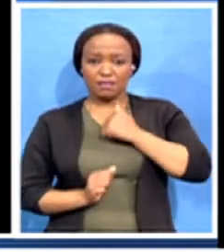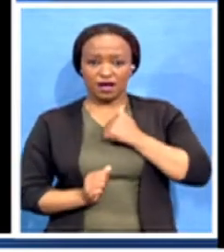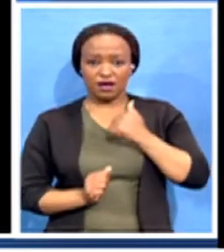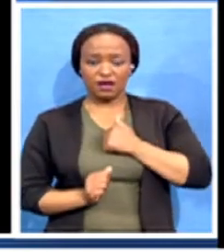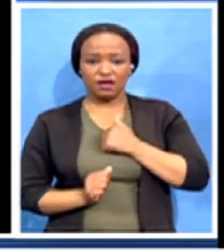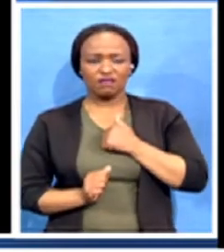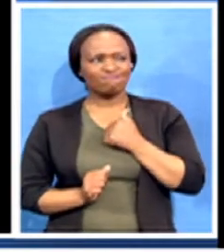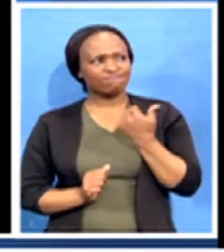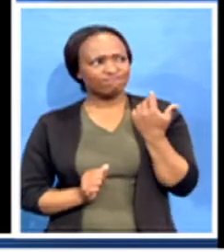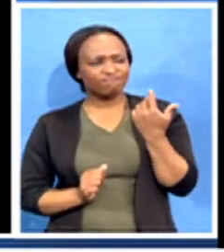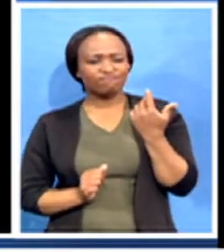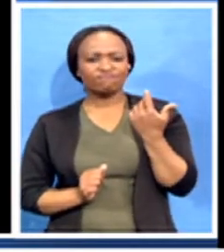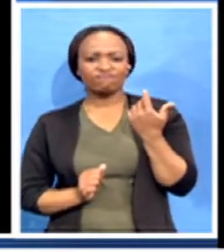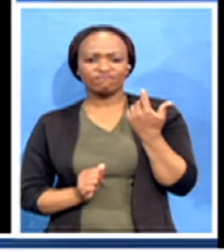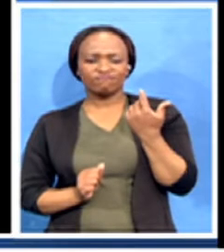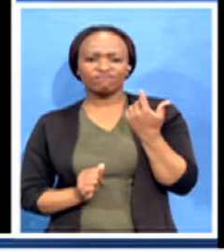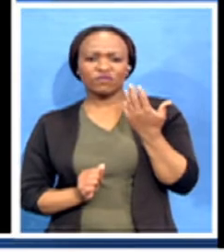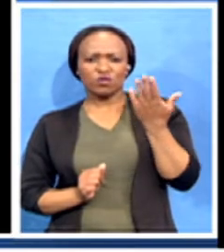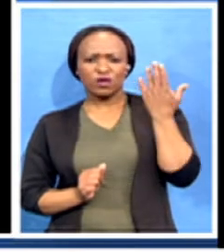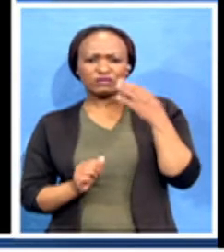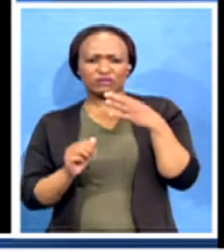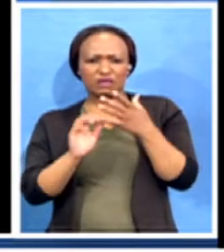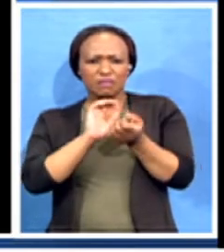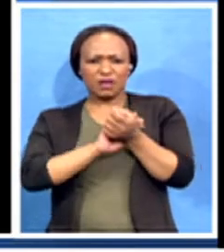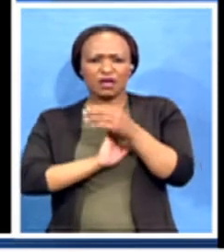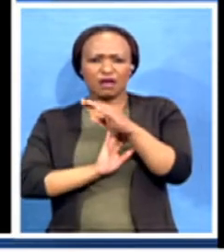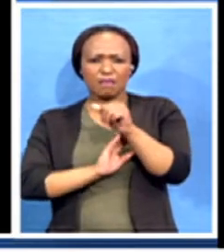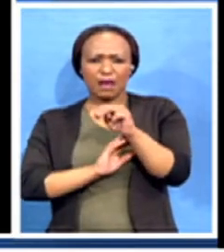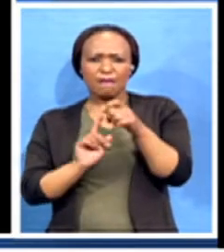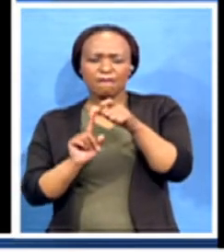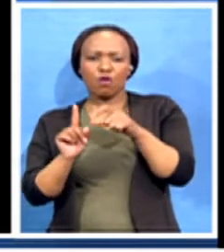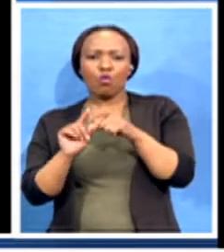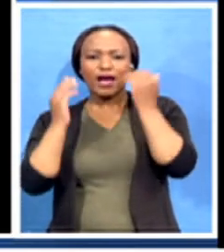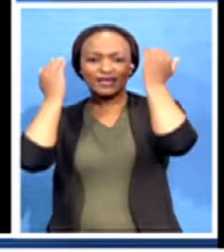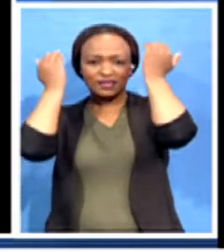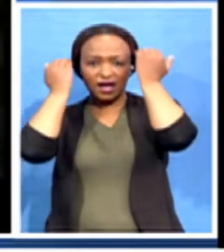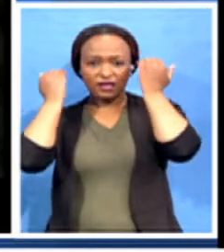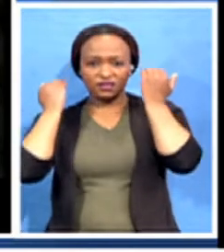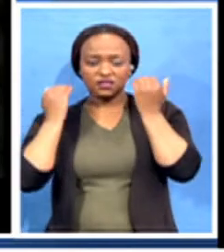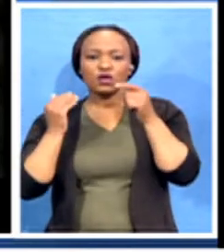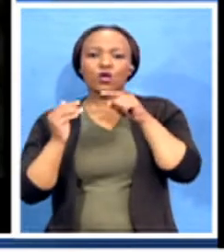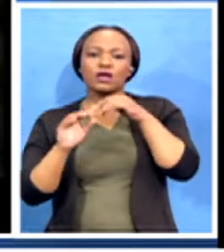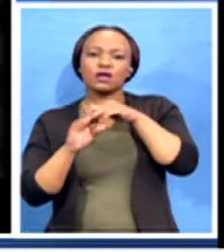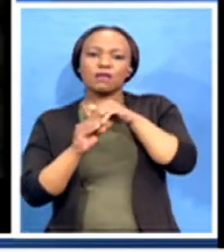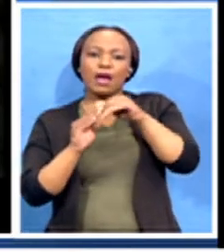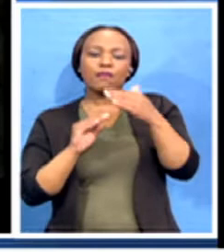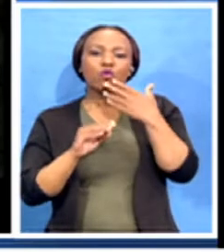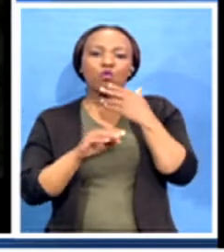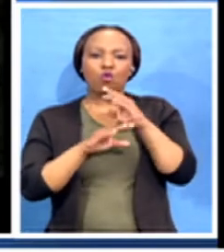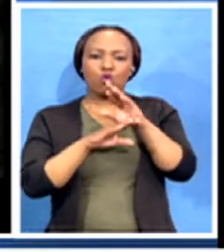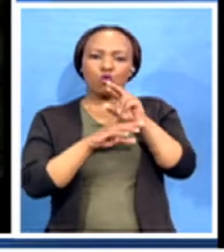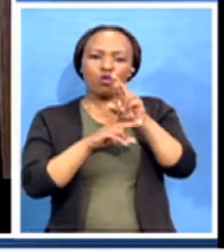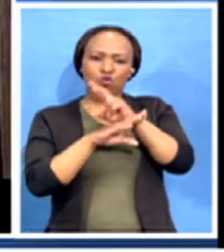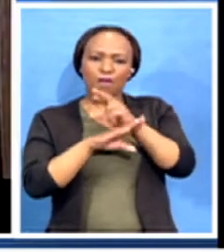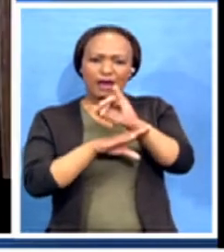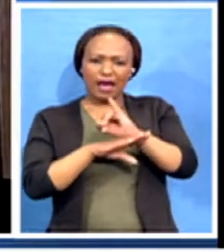now gone, left us, Brigalia Bam, who was a judge. When he was released from Robben Island many,